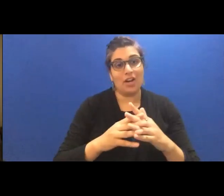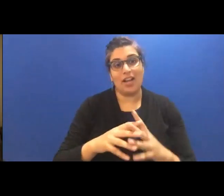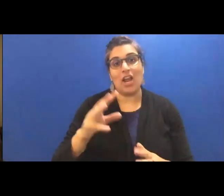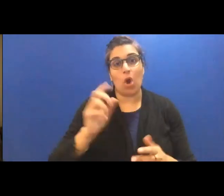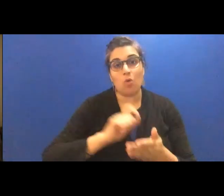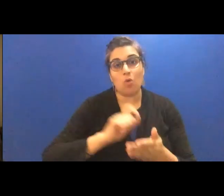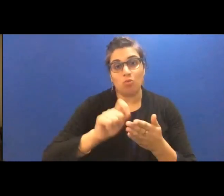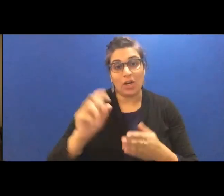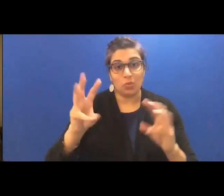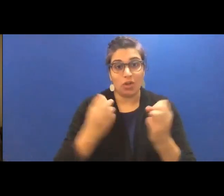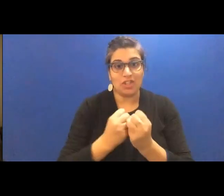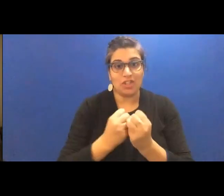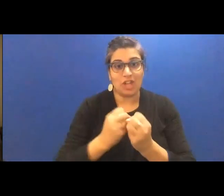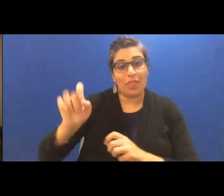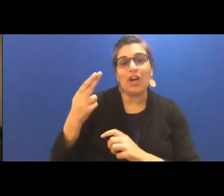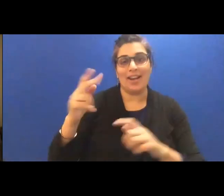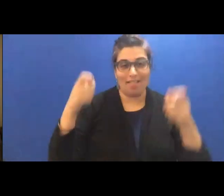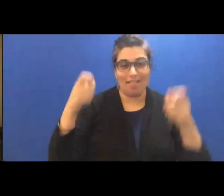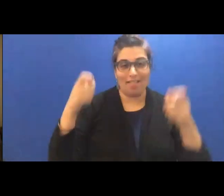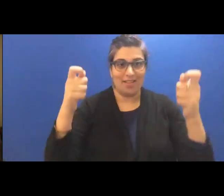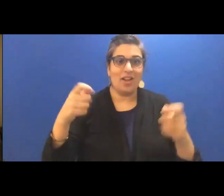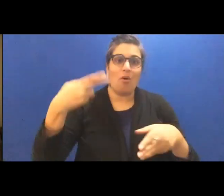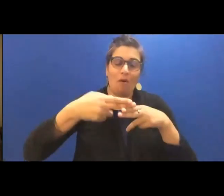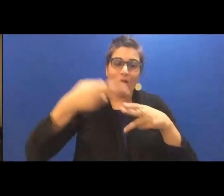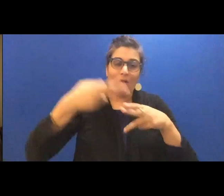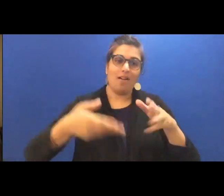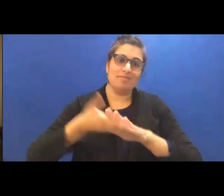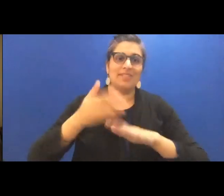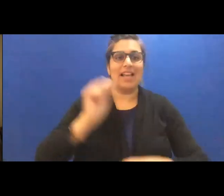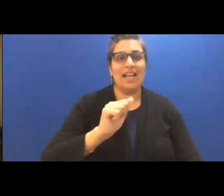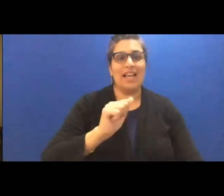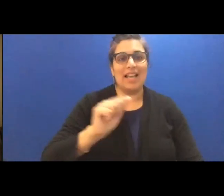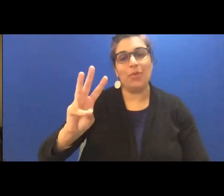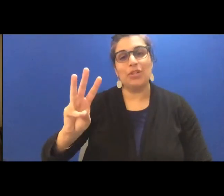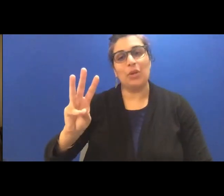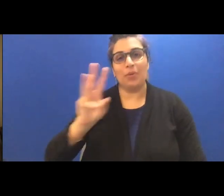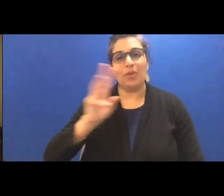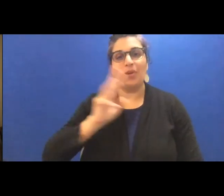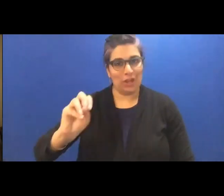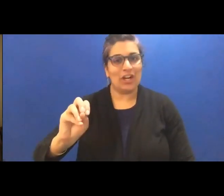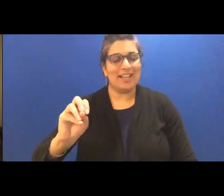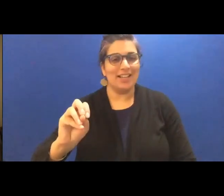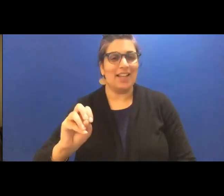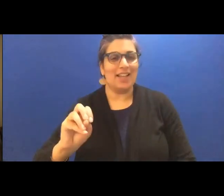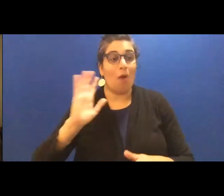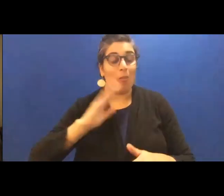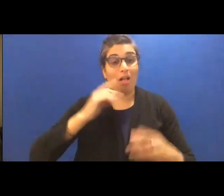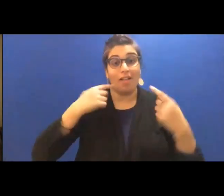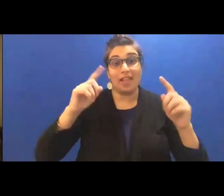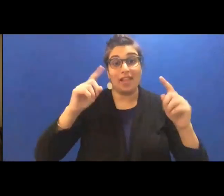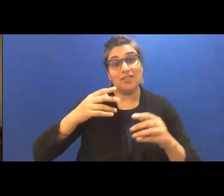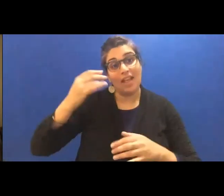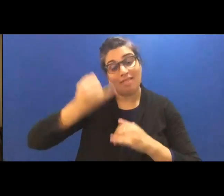anniversary. We're calling this series and campaign AAWW at 30, and we'll be announcing the final two events in the series